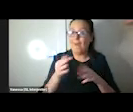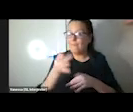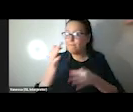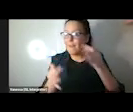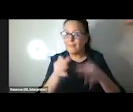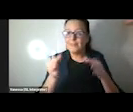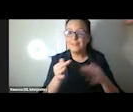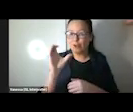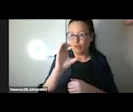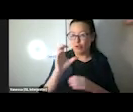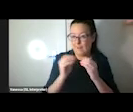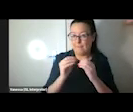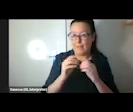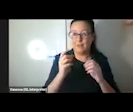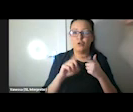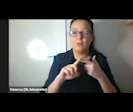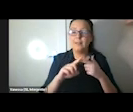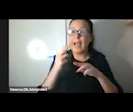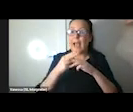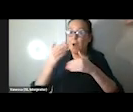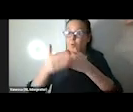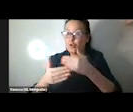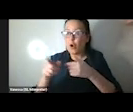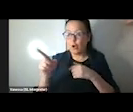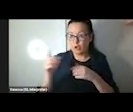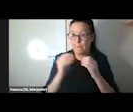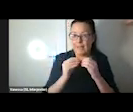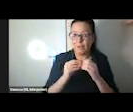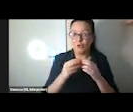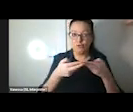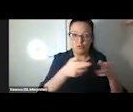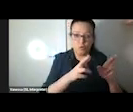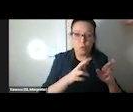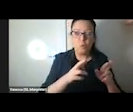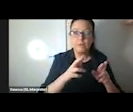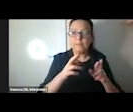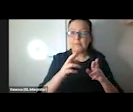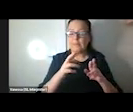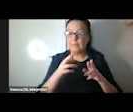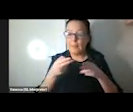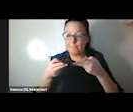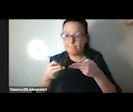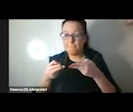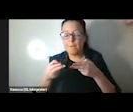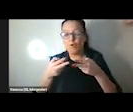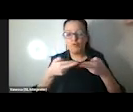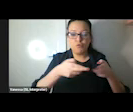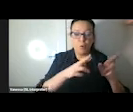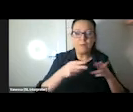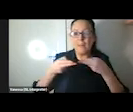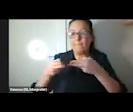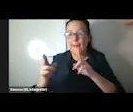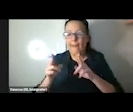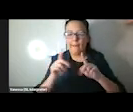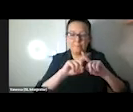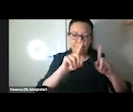Outdoors, she also mentioned routes, plazas, shared space, guidance paths, bridges, underpasses, and the like. It